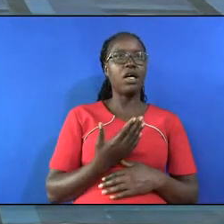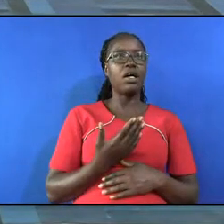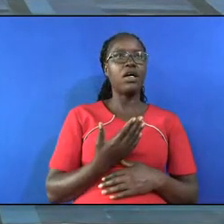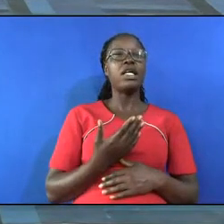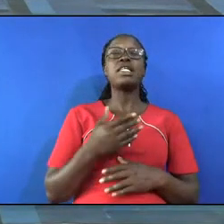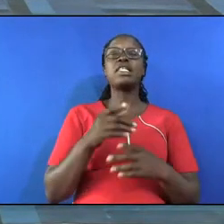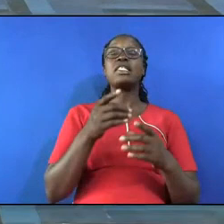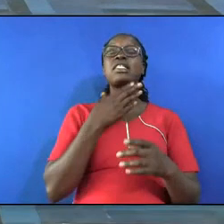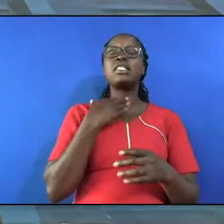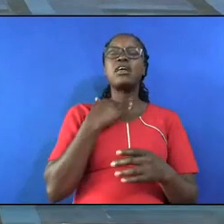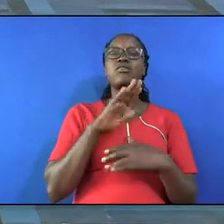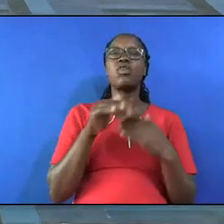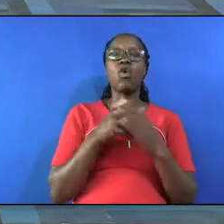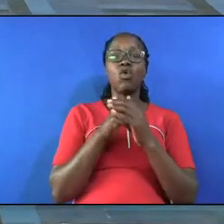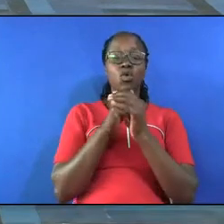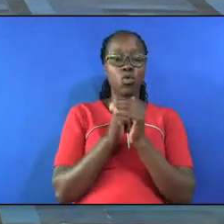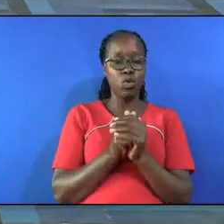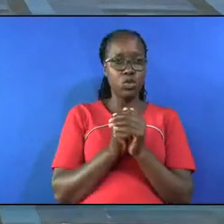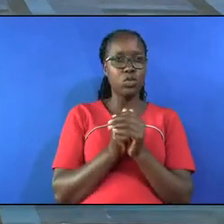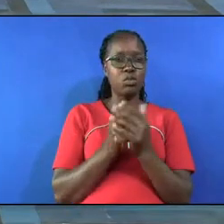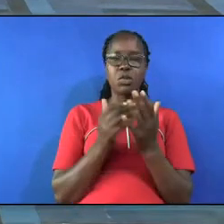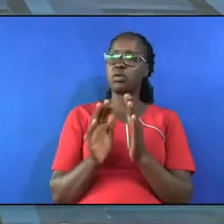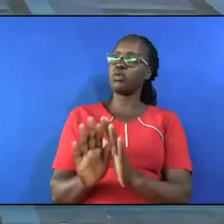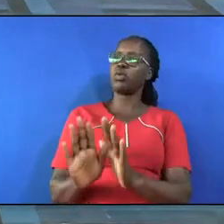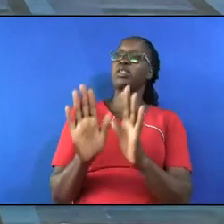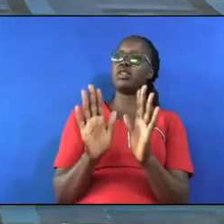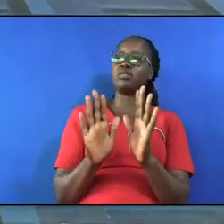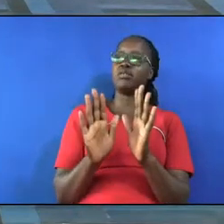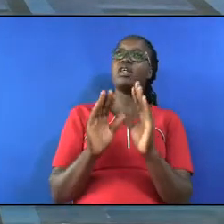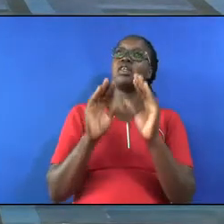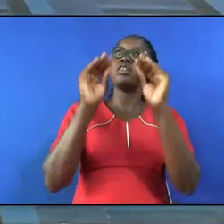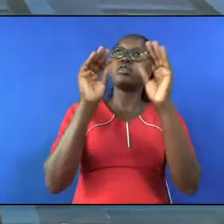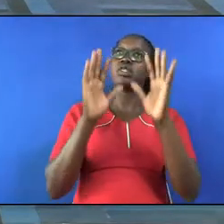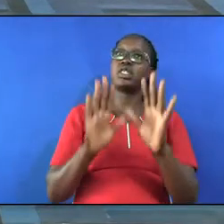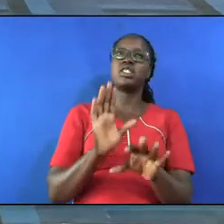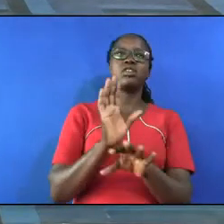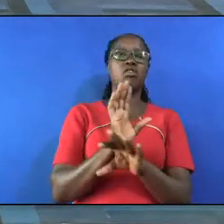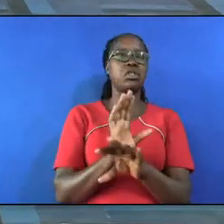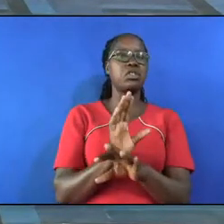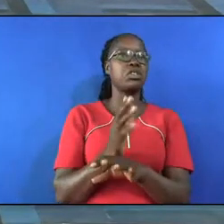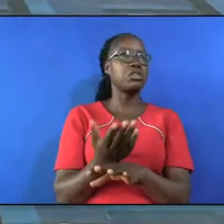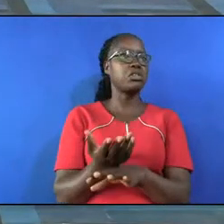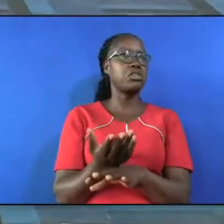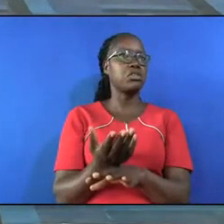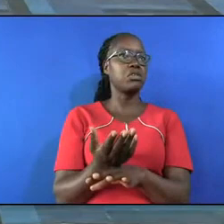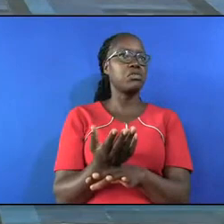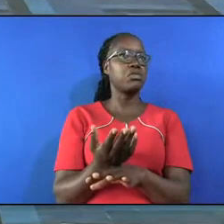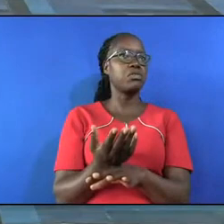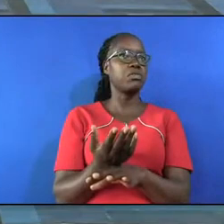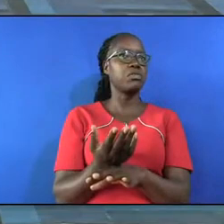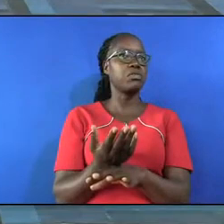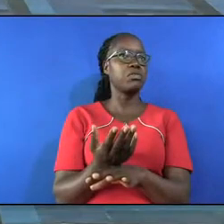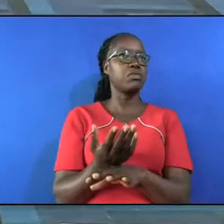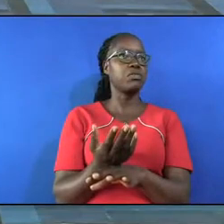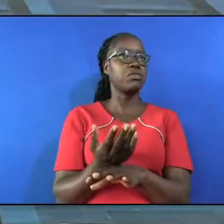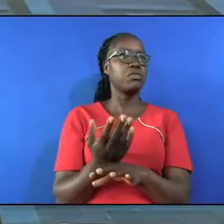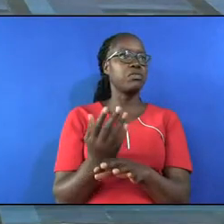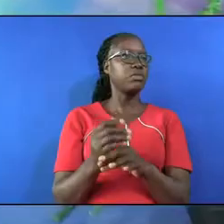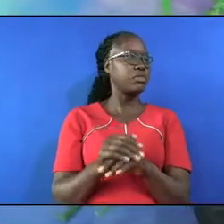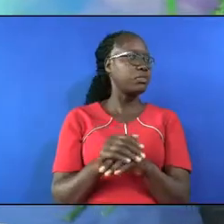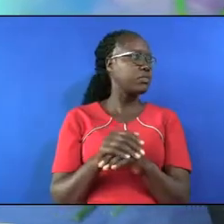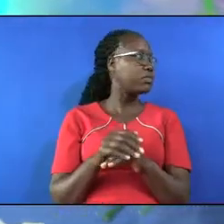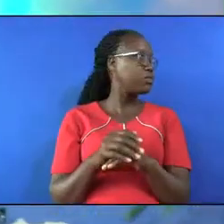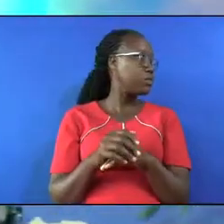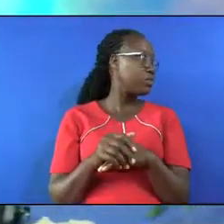all humility. Now, you're leaving it to the teachers of the church. And I want to give a small illustration